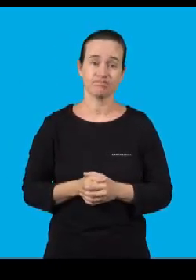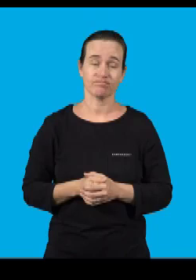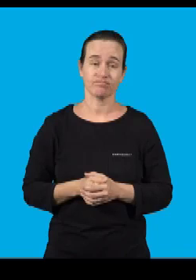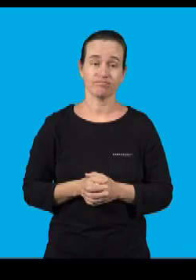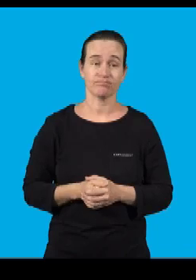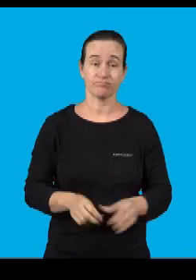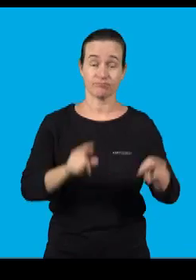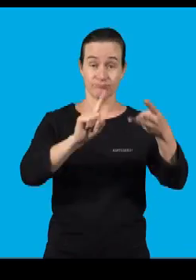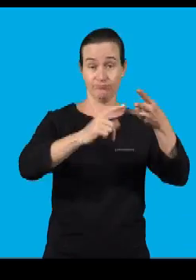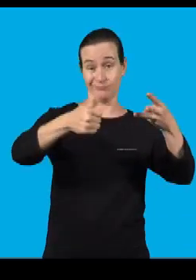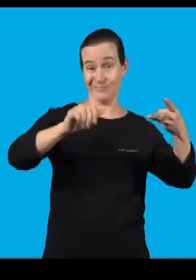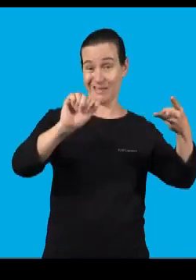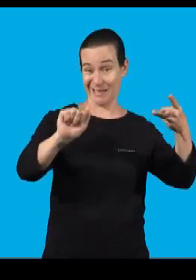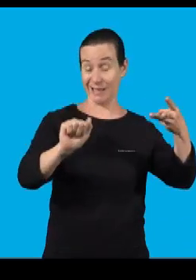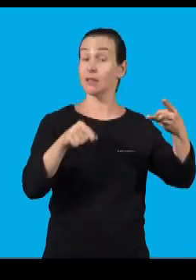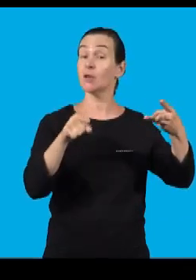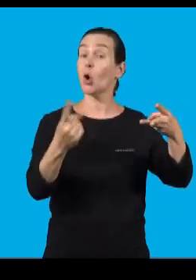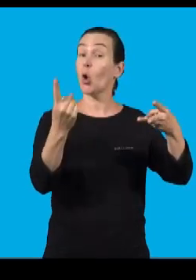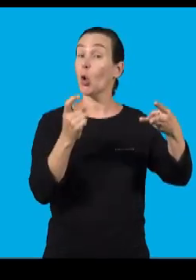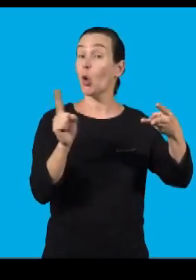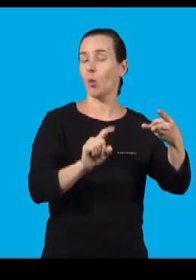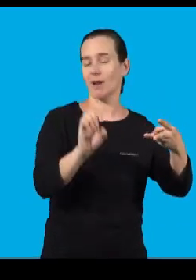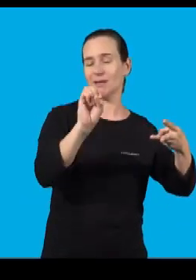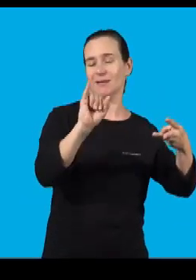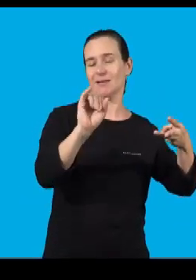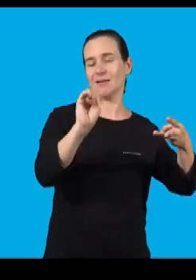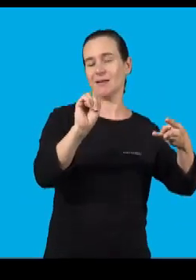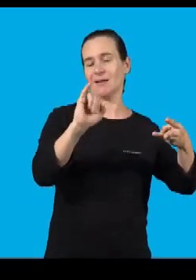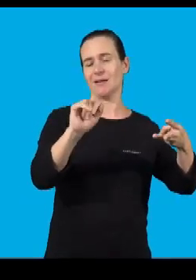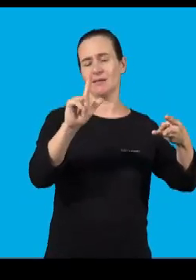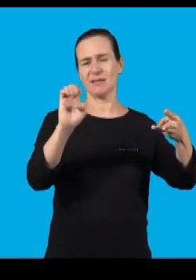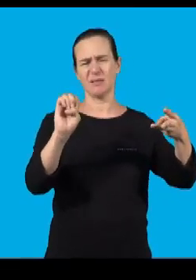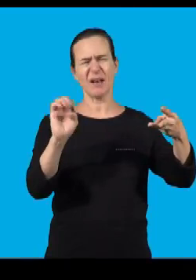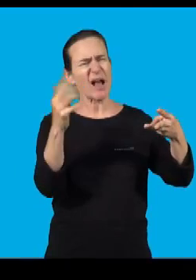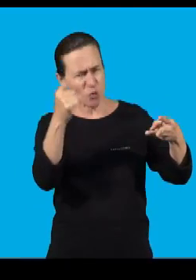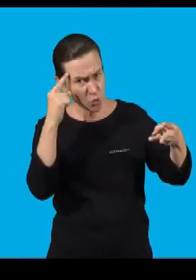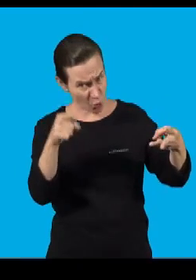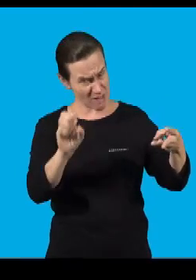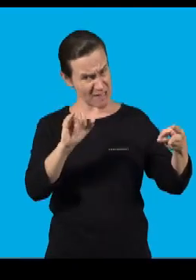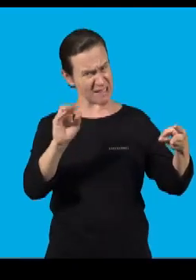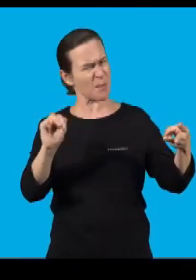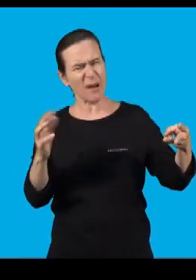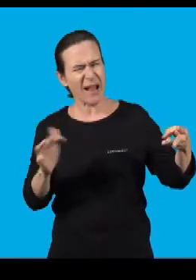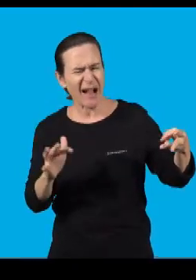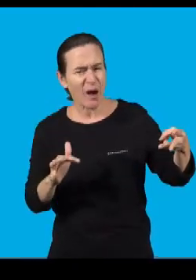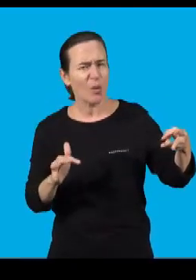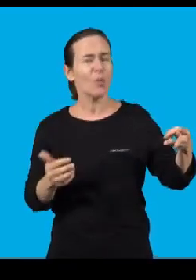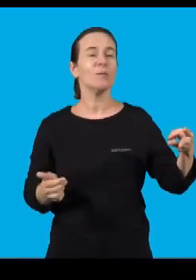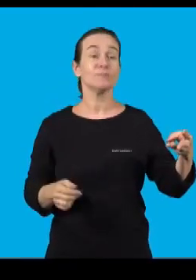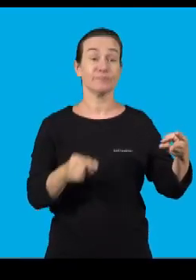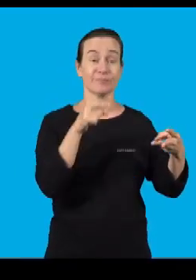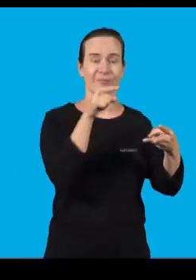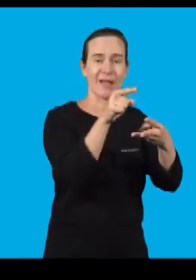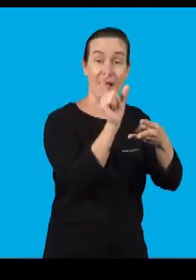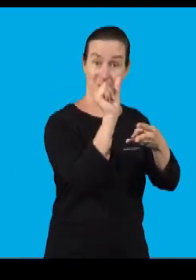there, number 1, that this figure of speech is a simile. Now, how did you know that? There's that little hint, the